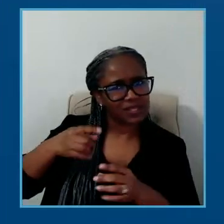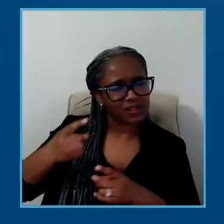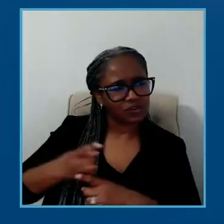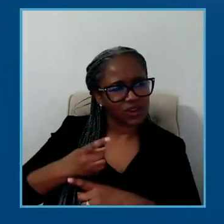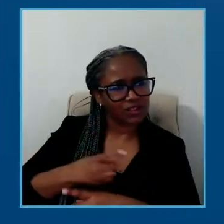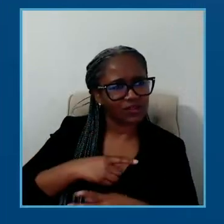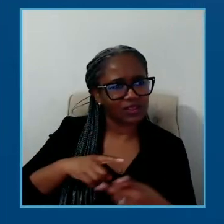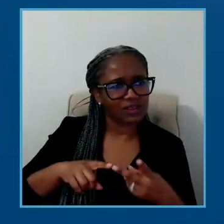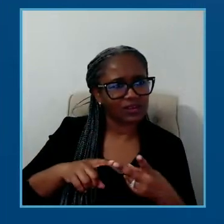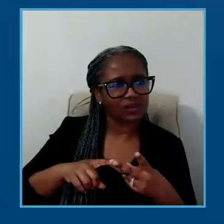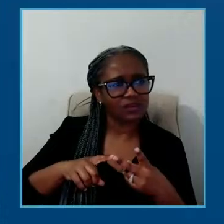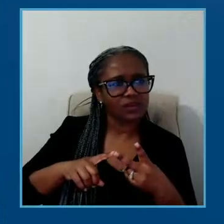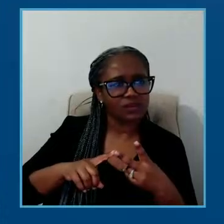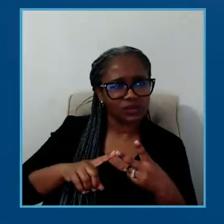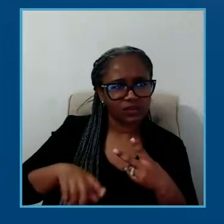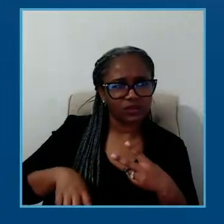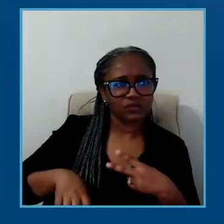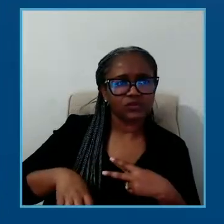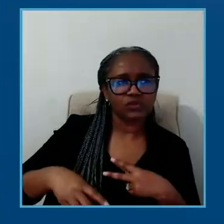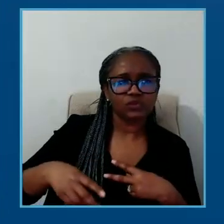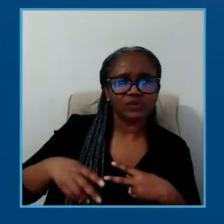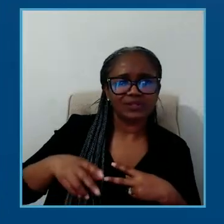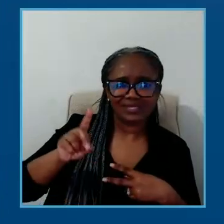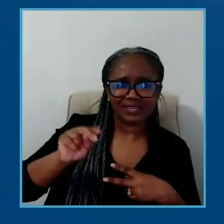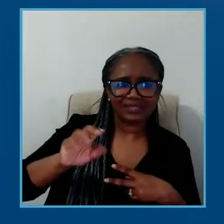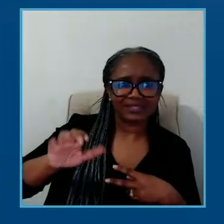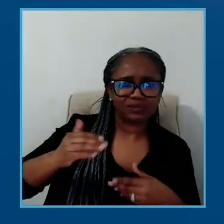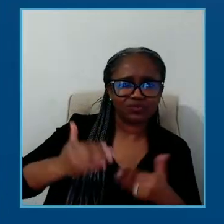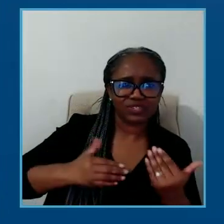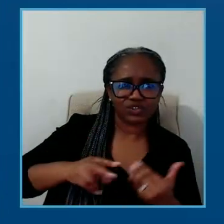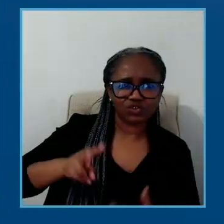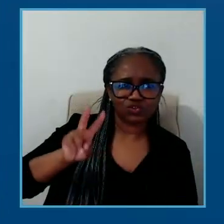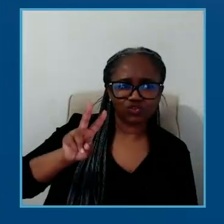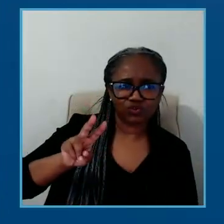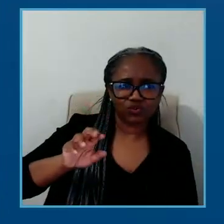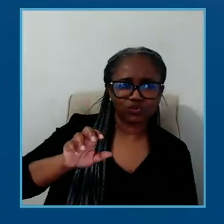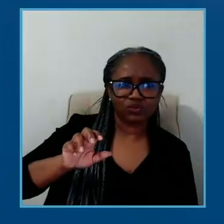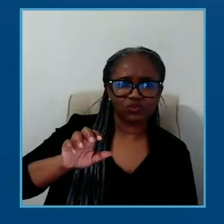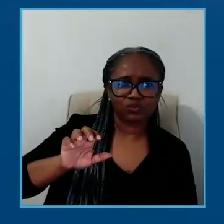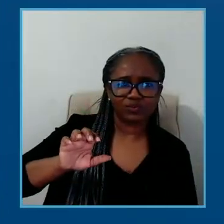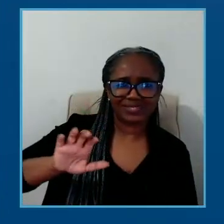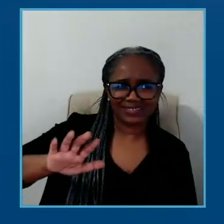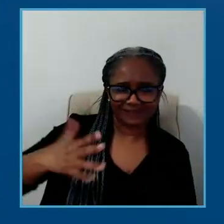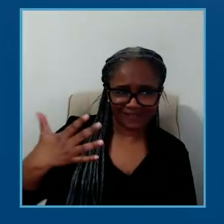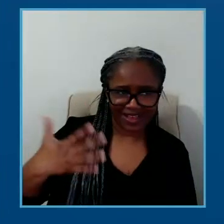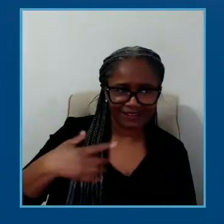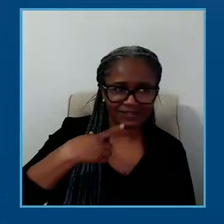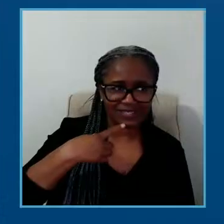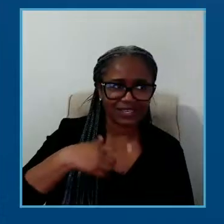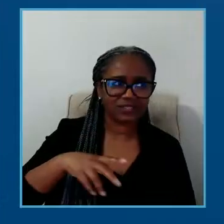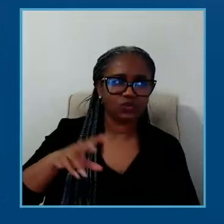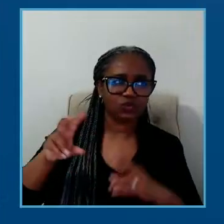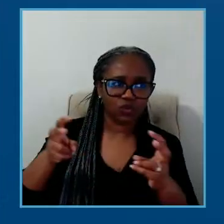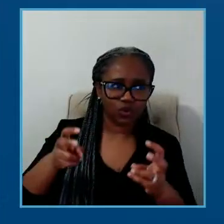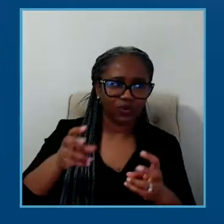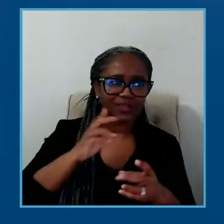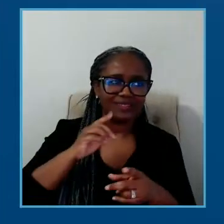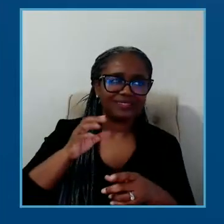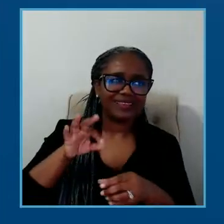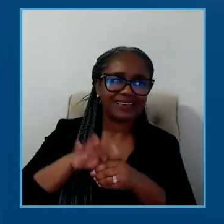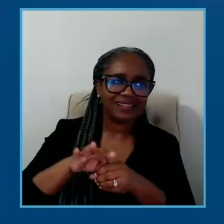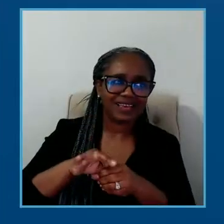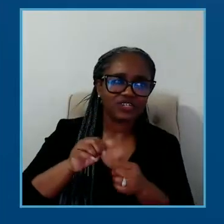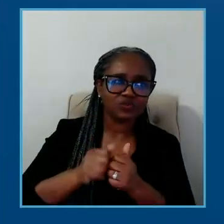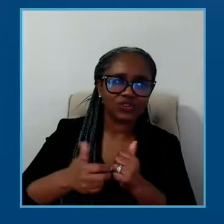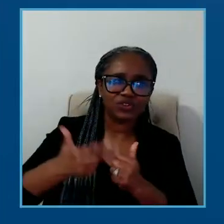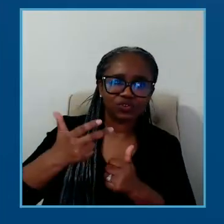chairpersons, provision will be made to elect the appropriate number of persons of each gender to ensure that, with the exception of